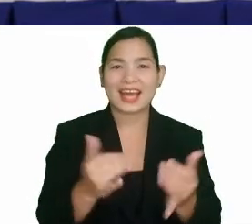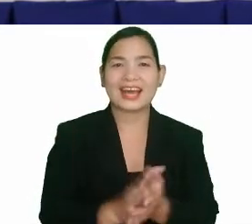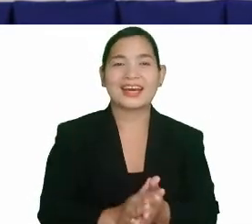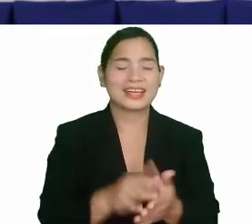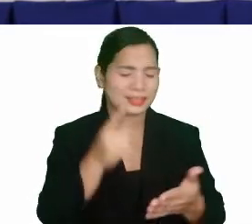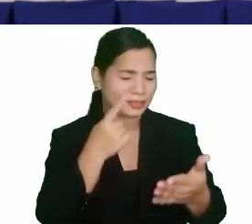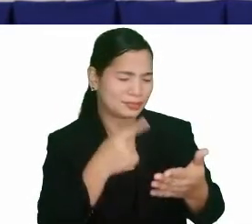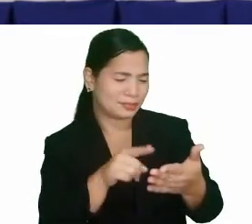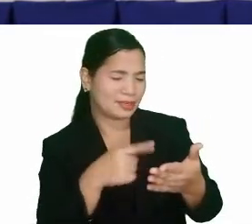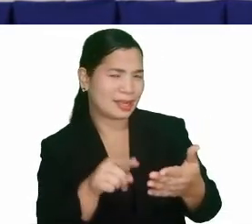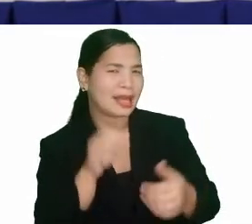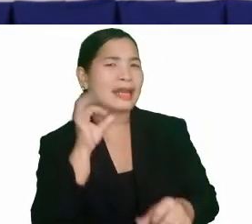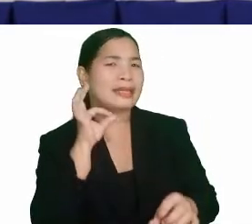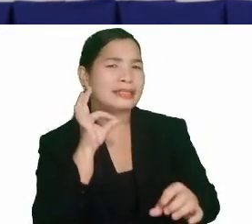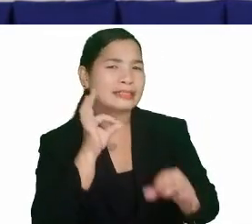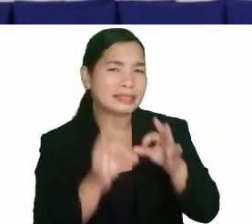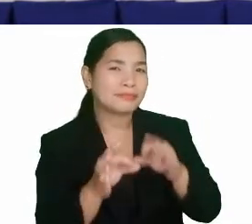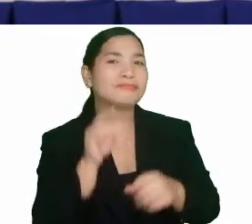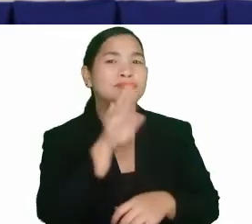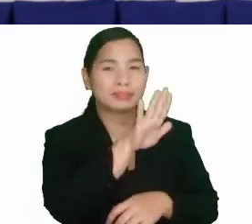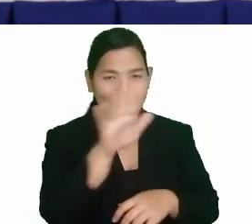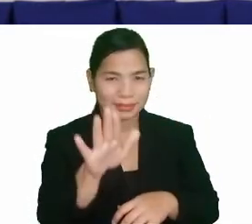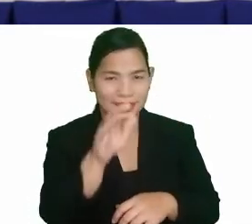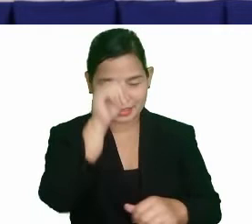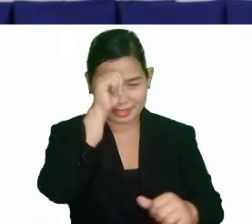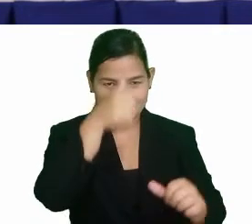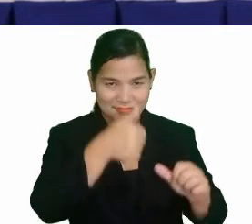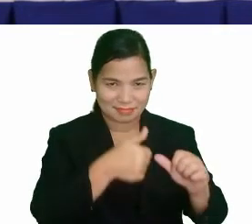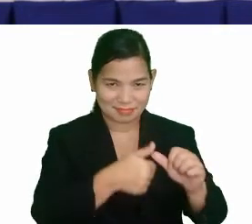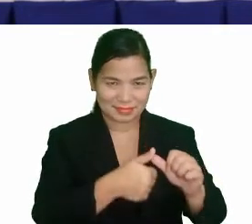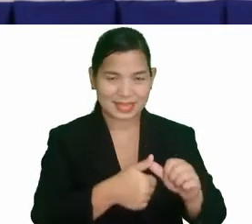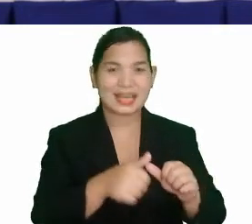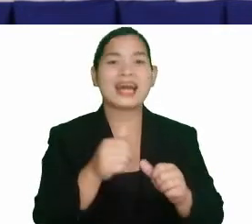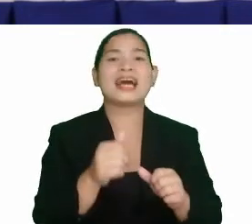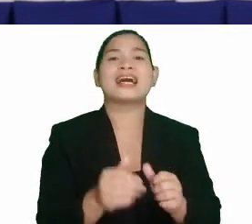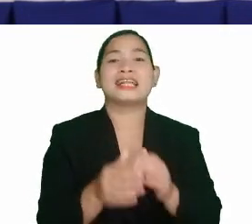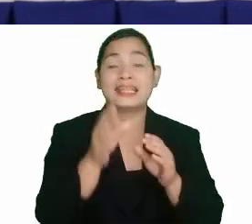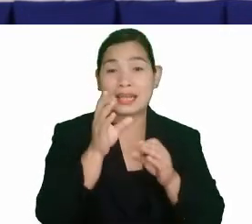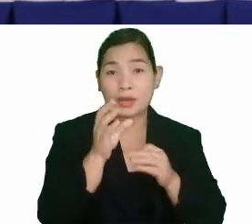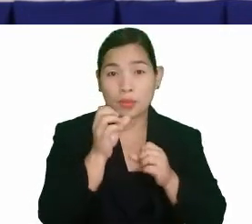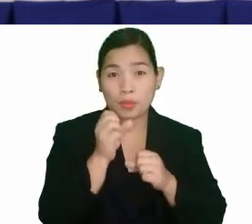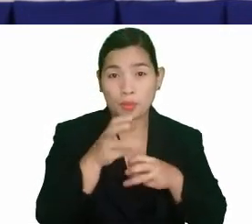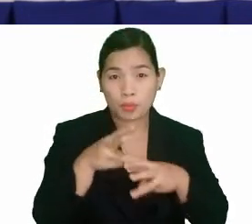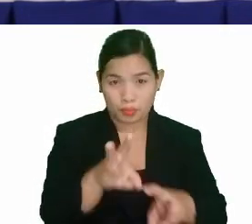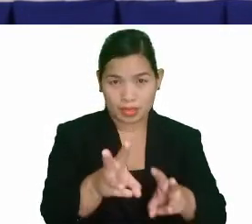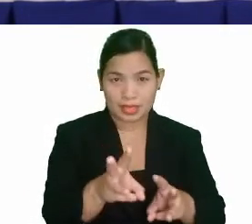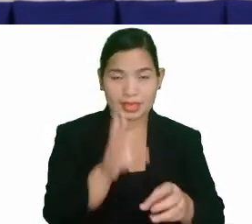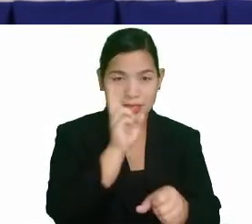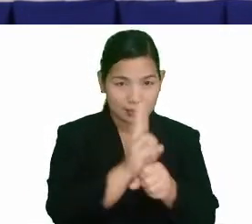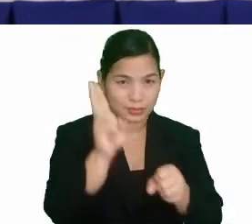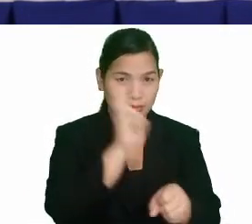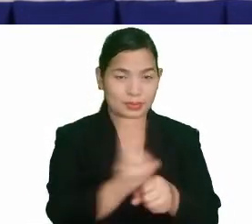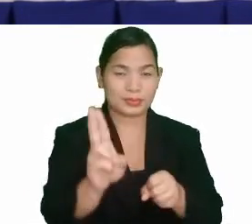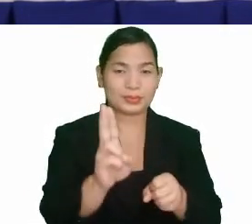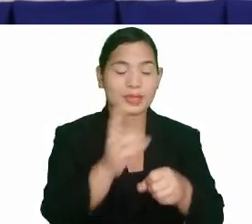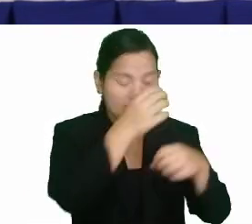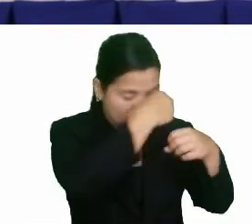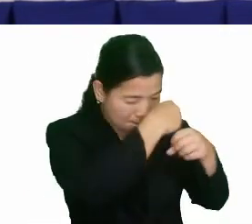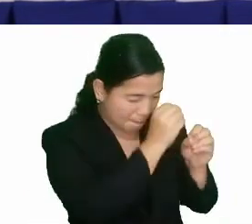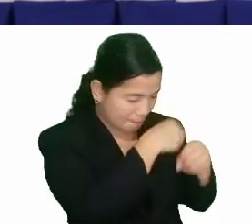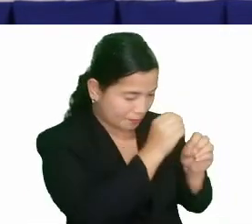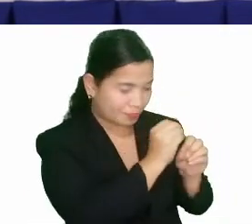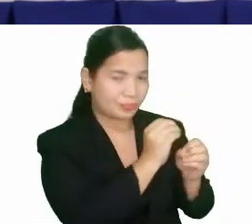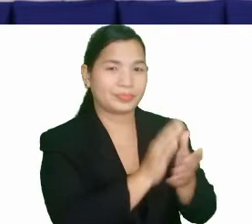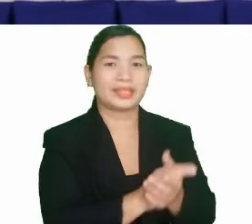find out if you can still remember the steps. Say yes if the statement follows the rule in proper handling of a